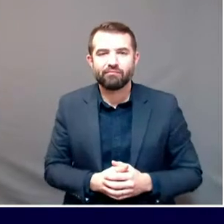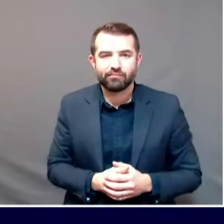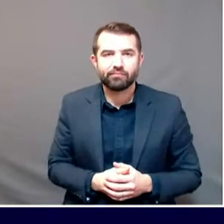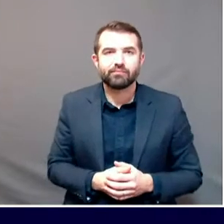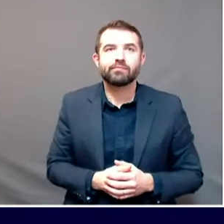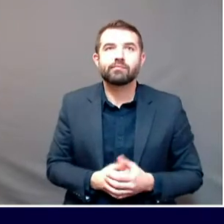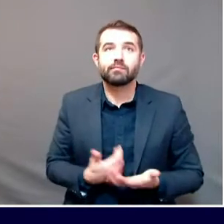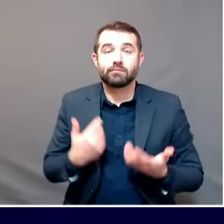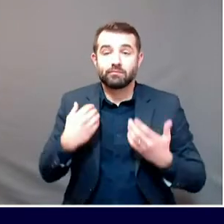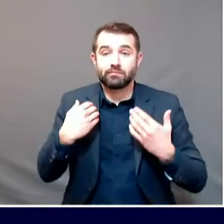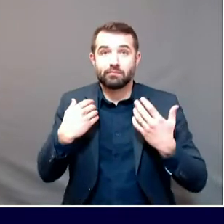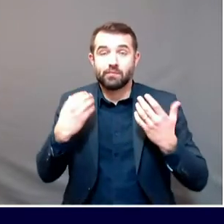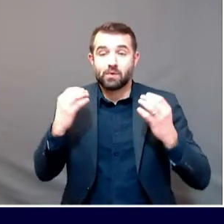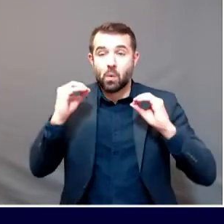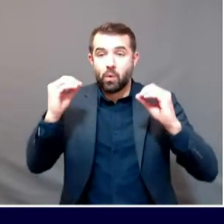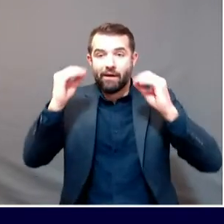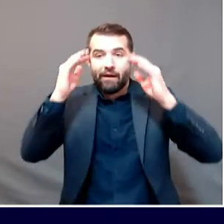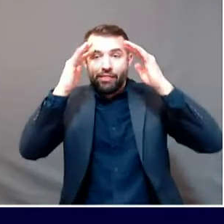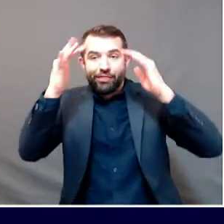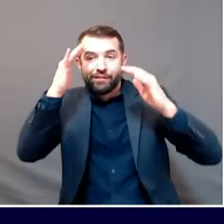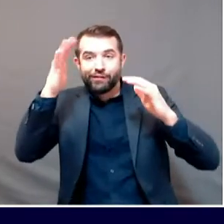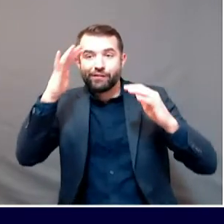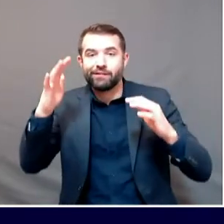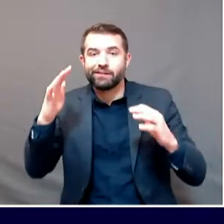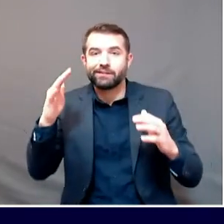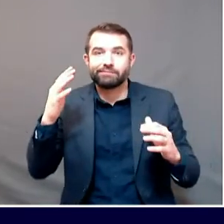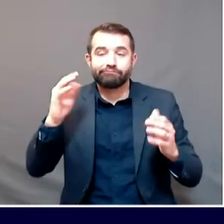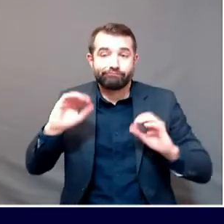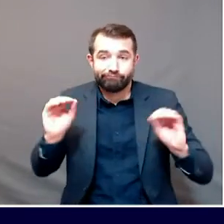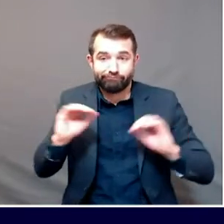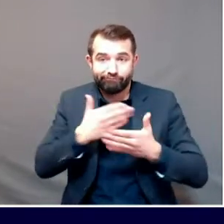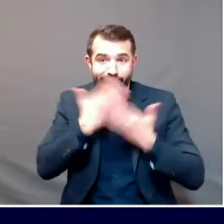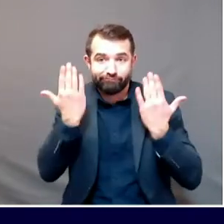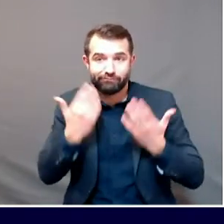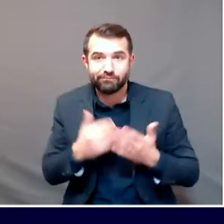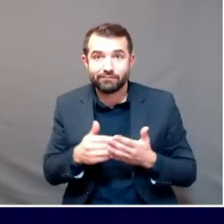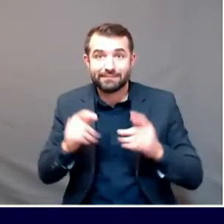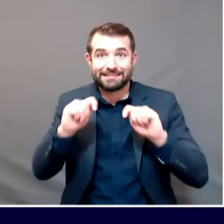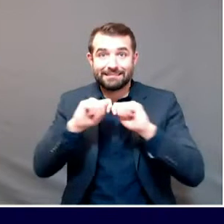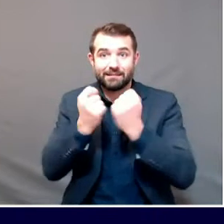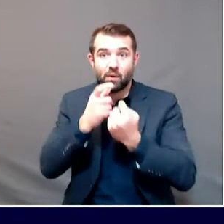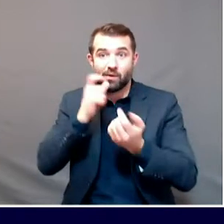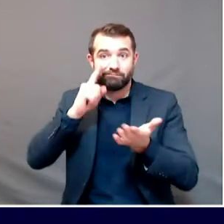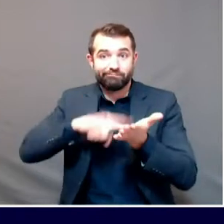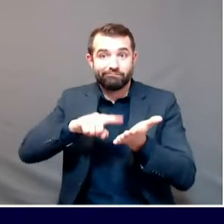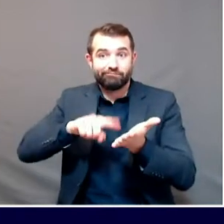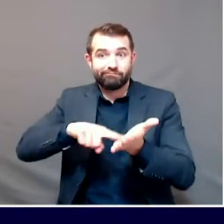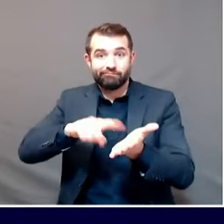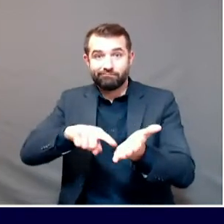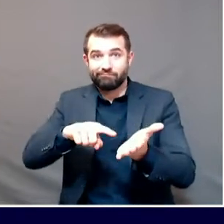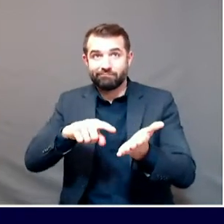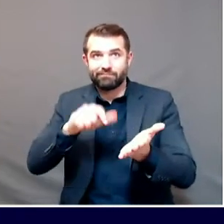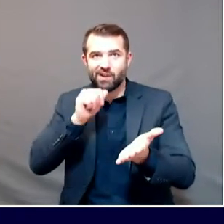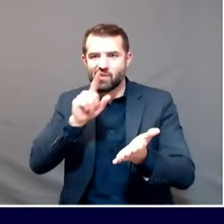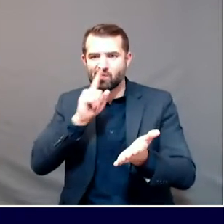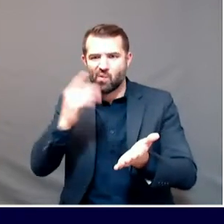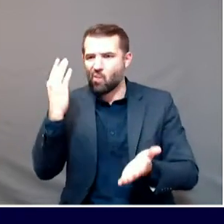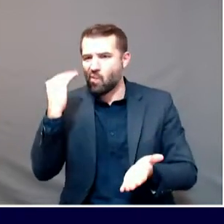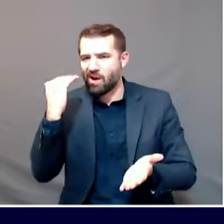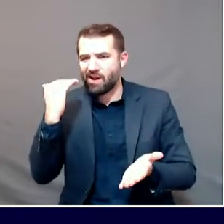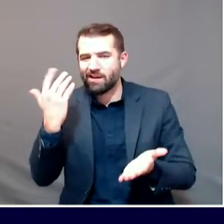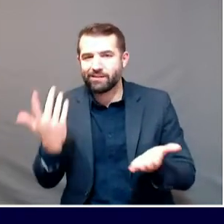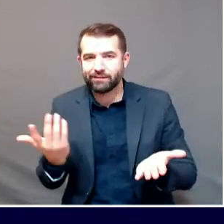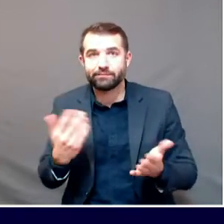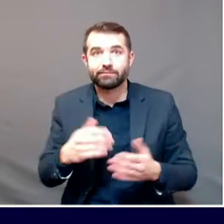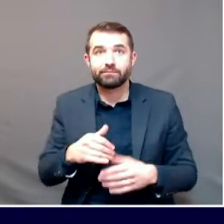you. My team has been looking at that ourselves. The thing is, positivity rate means different things